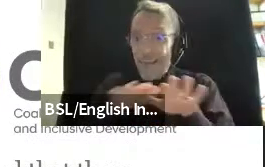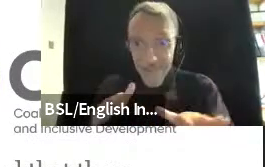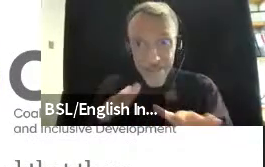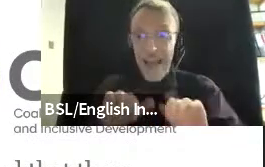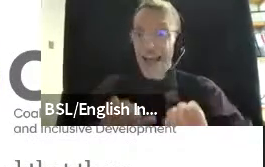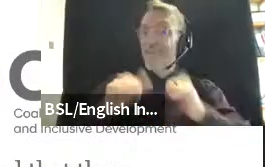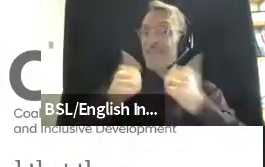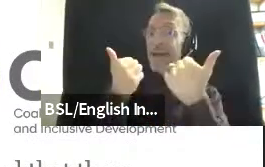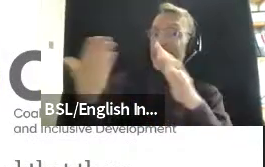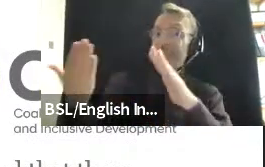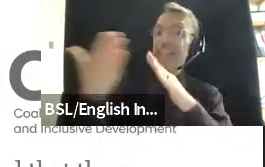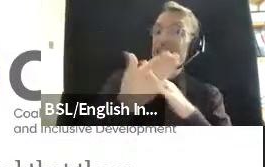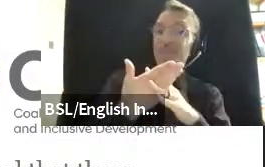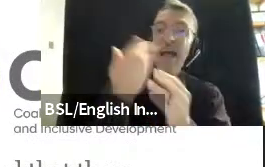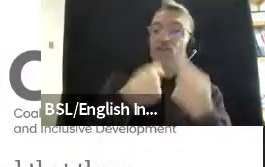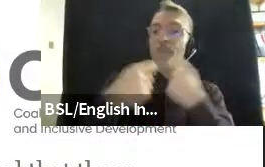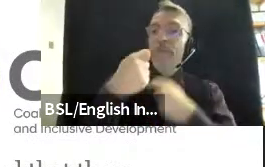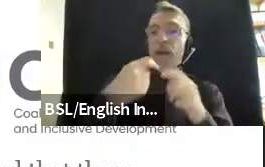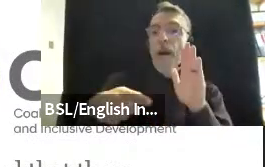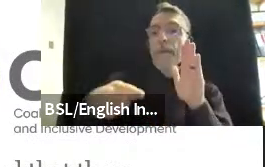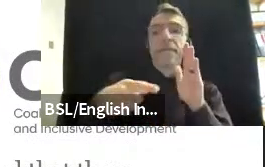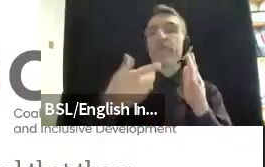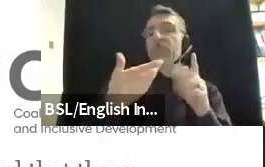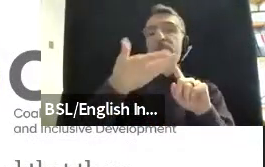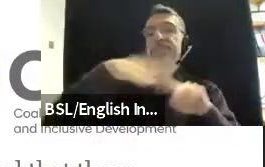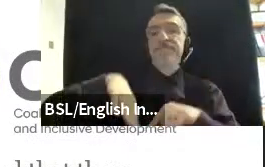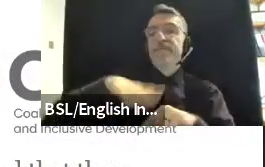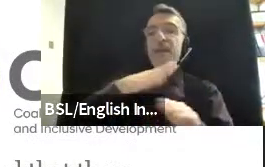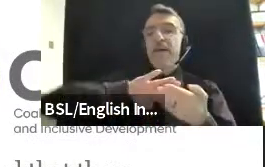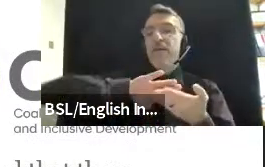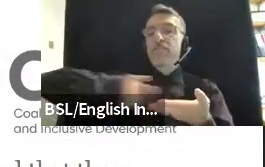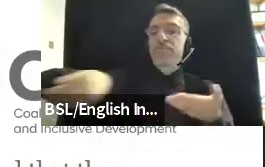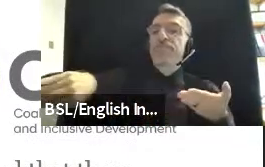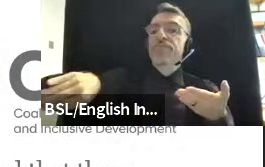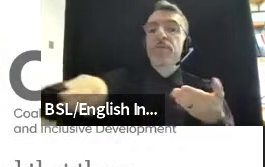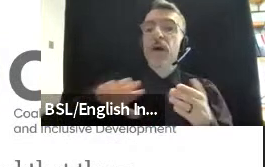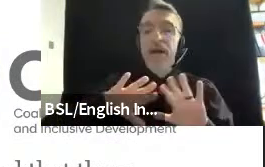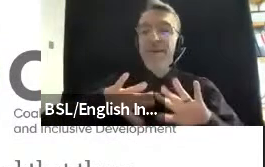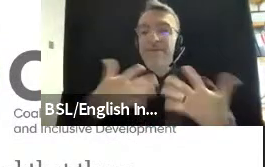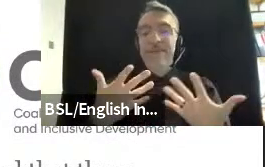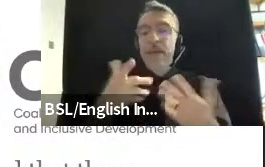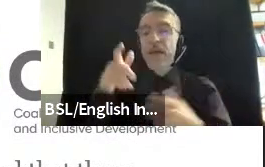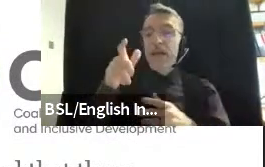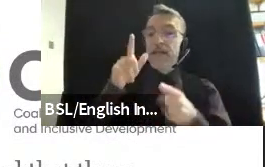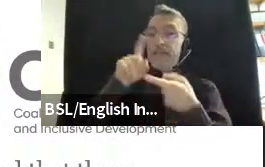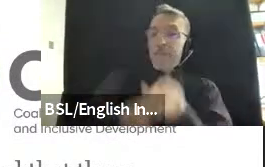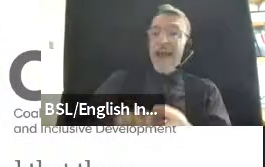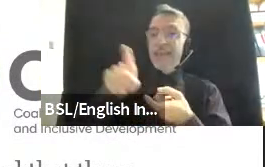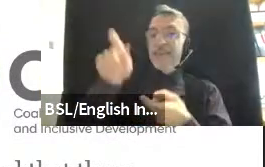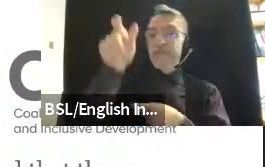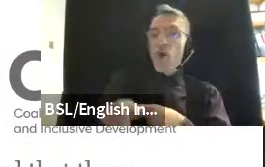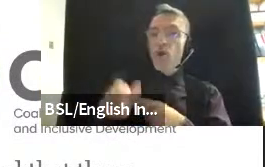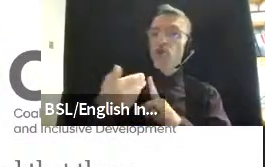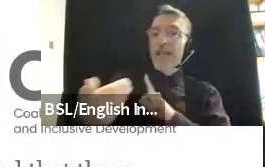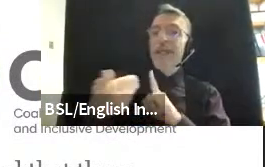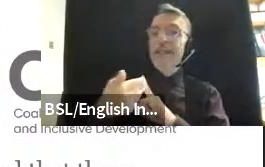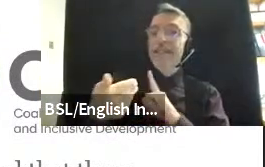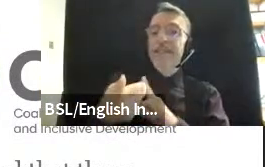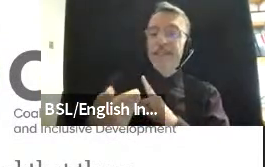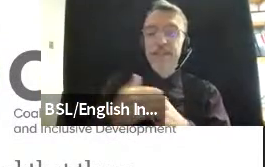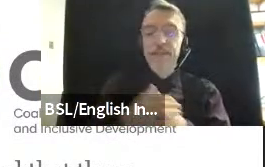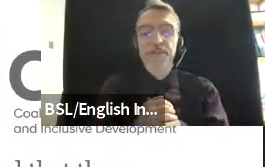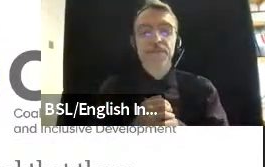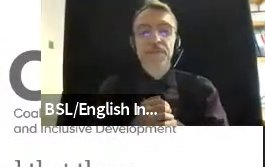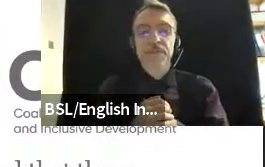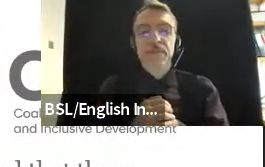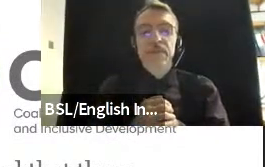of the intervention is negated by the discrimination against other aspects of a person's identity. And as mentioned,